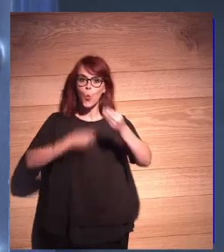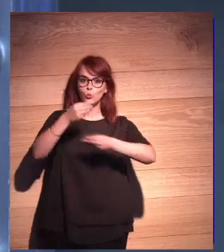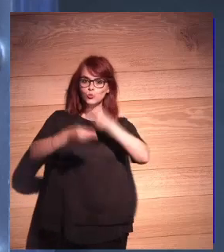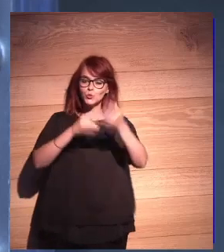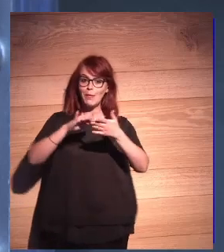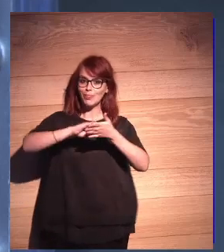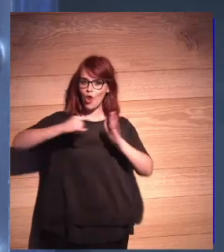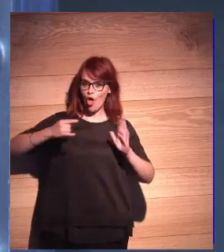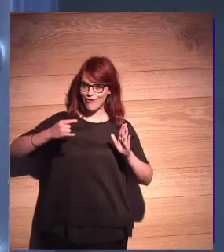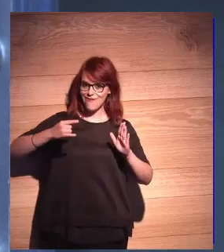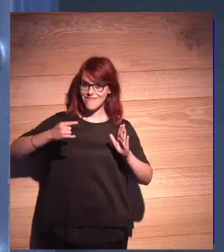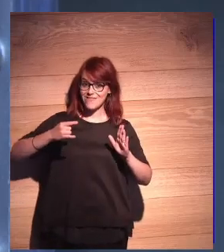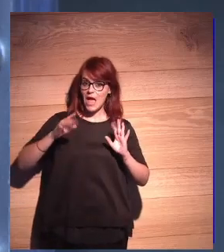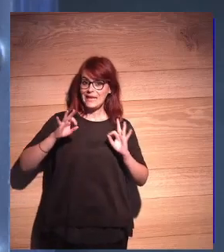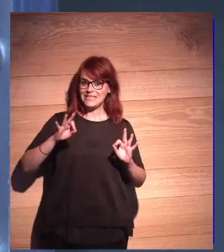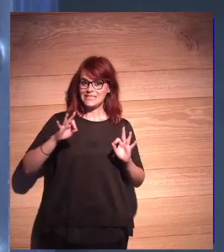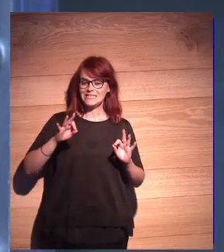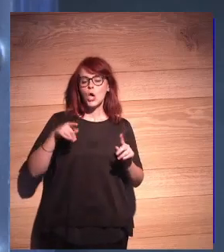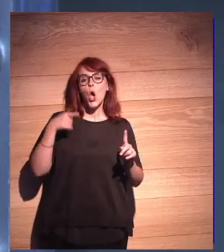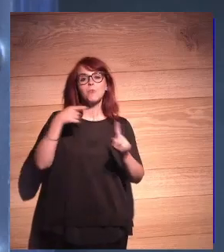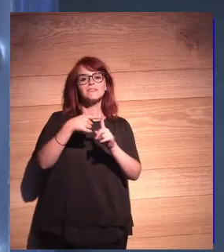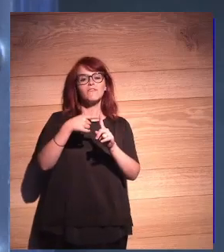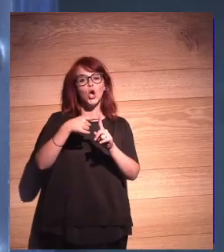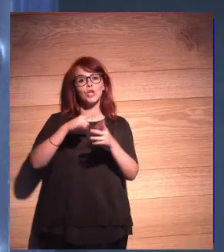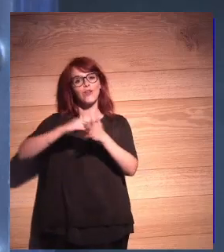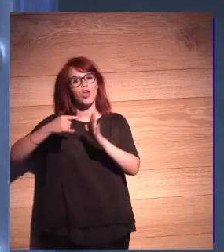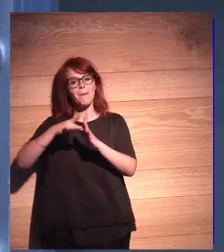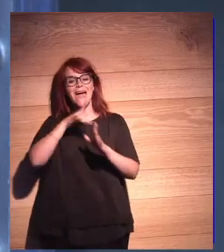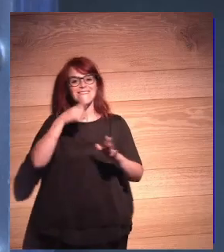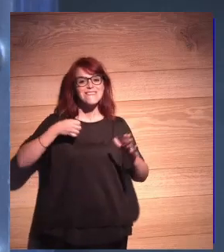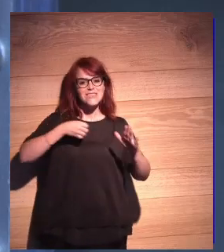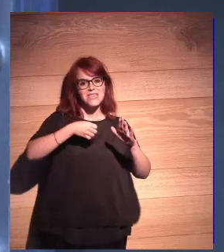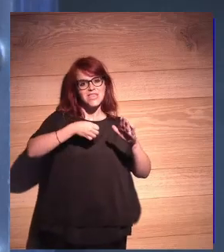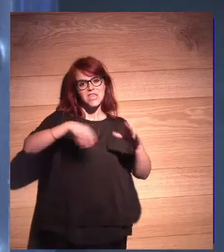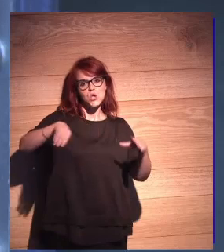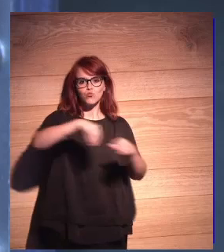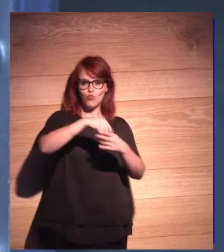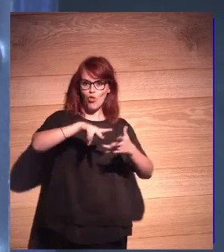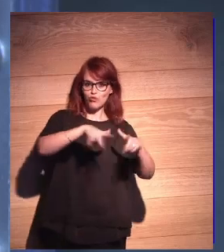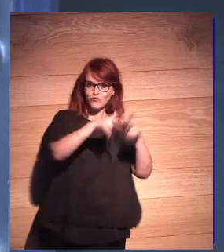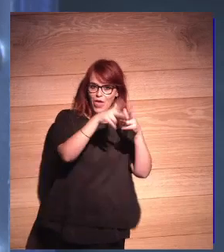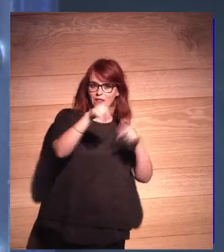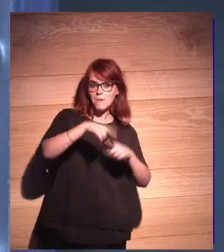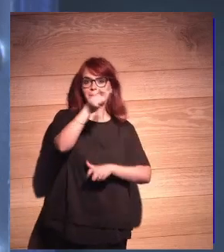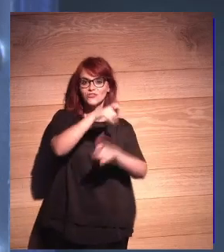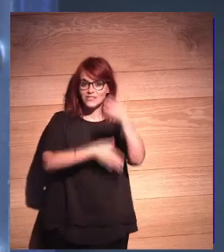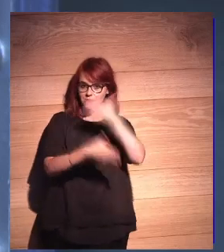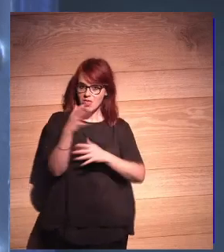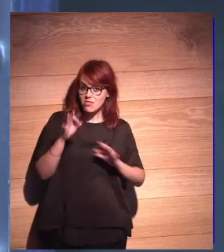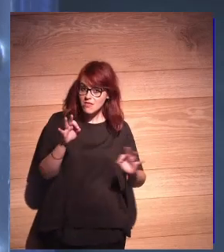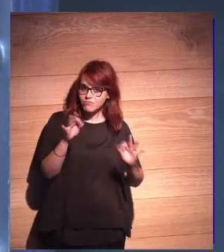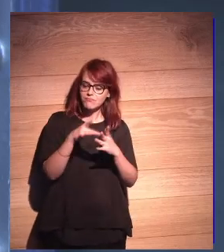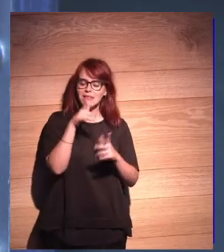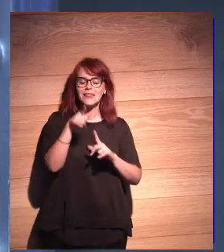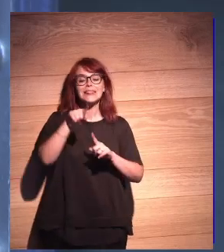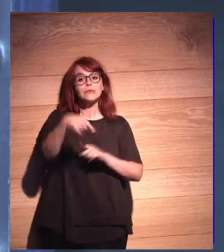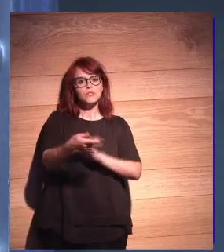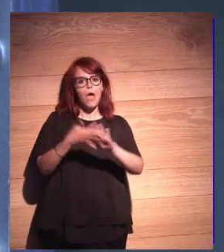of opportunities or possibilities, like the use of technology for different uses, for instance, for people